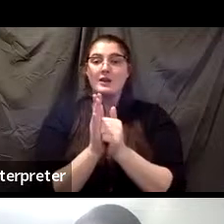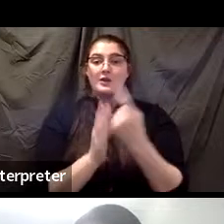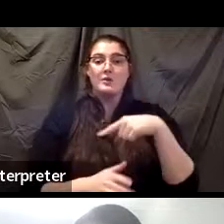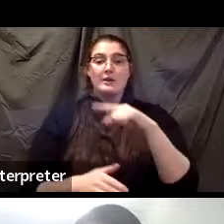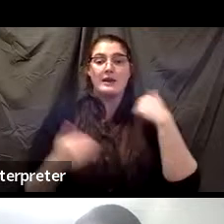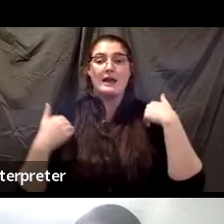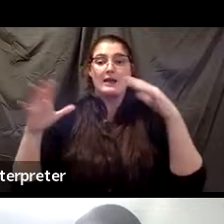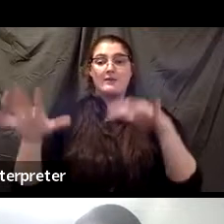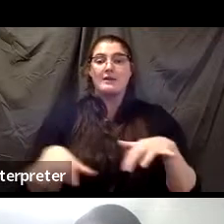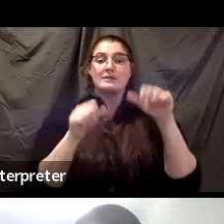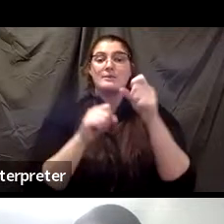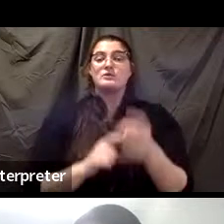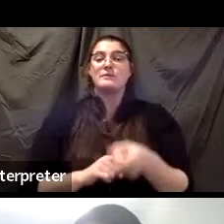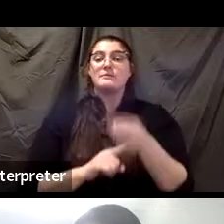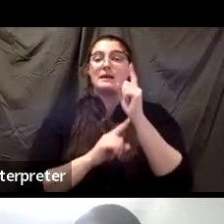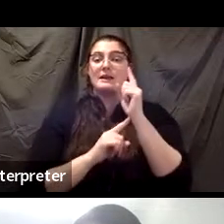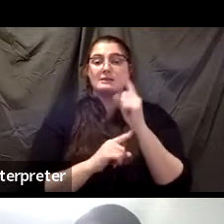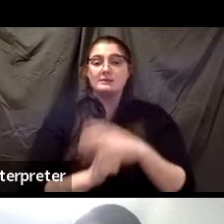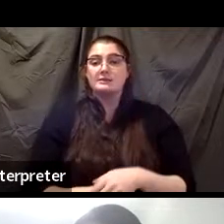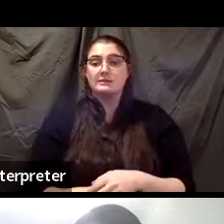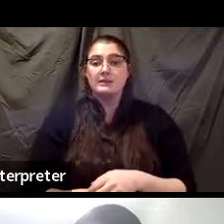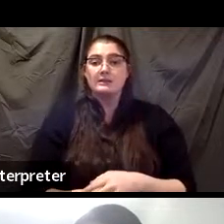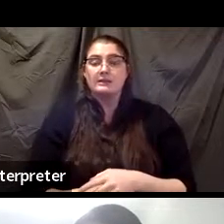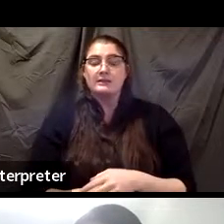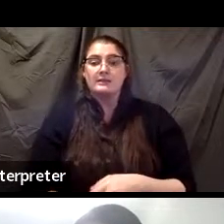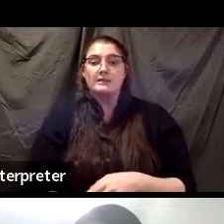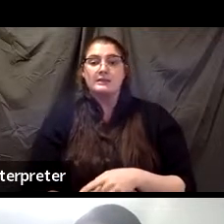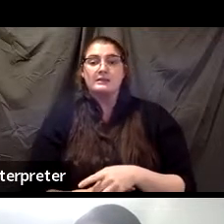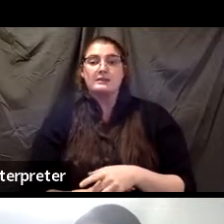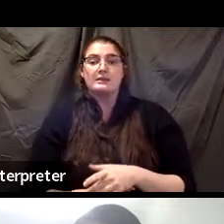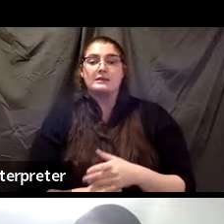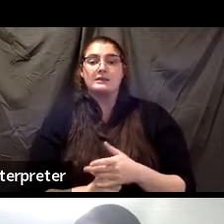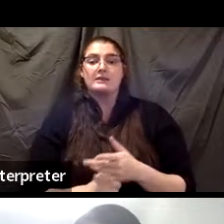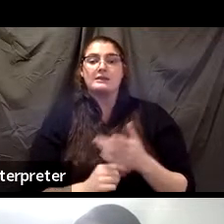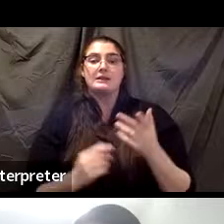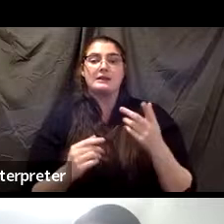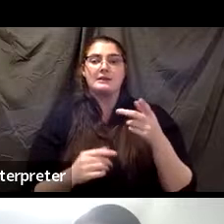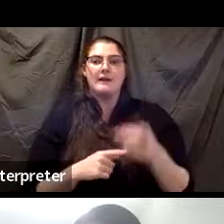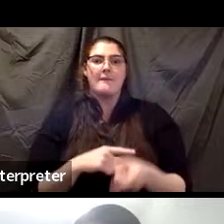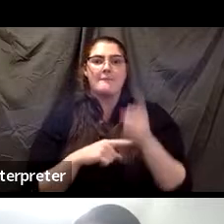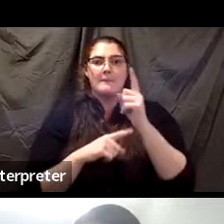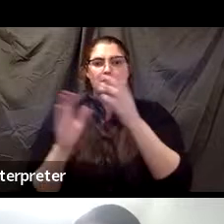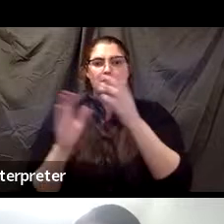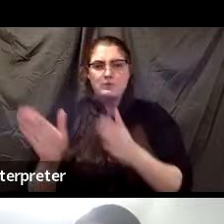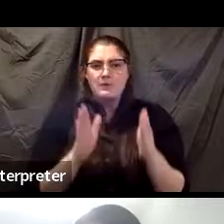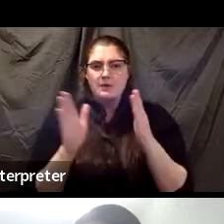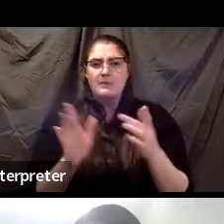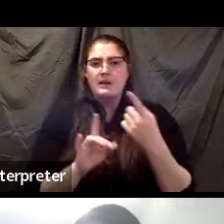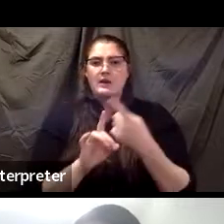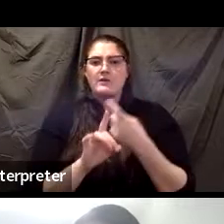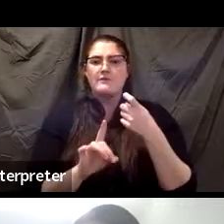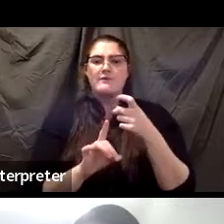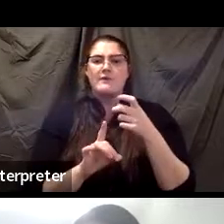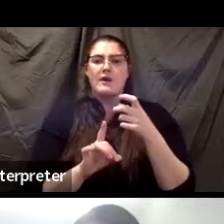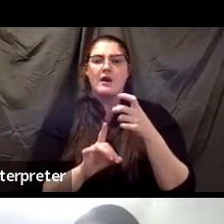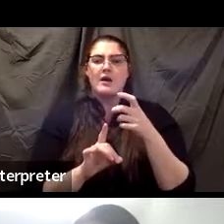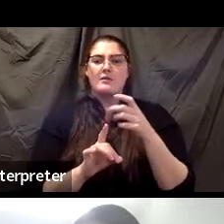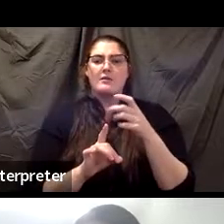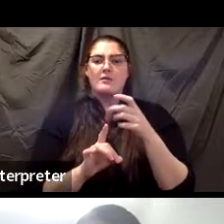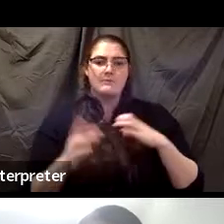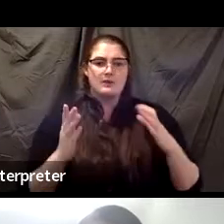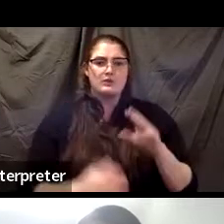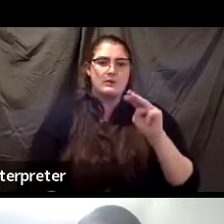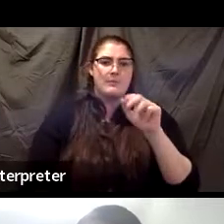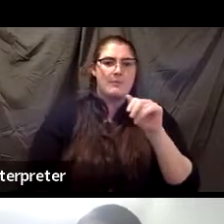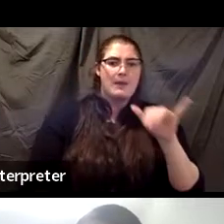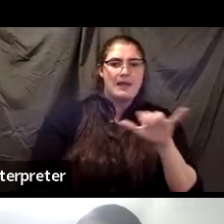of the minutes. These were prepared by Commissioner May and Commissioner Roblin, if not mistaken. Are these